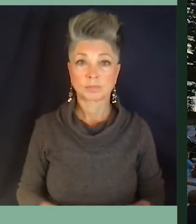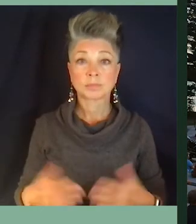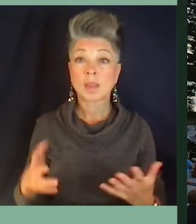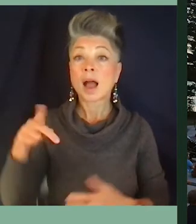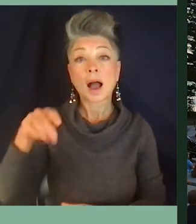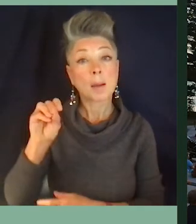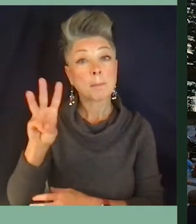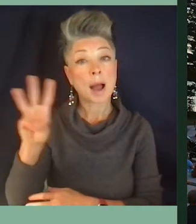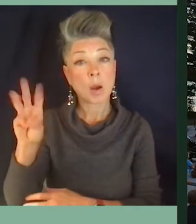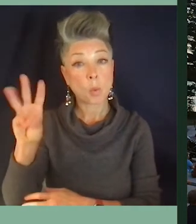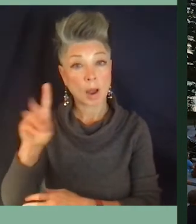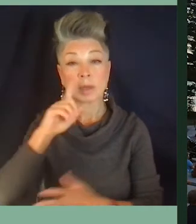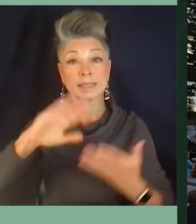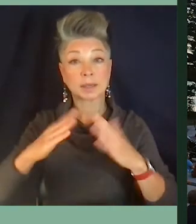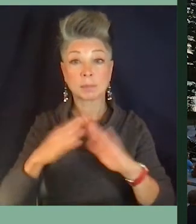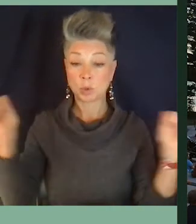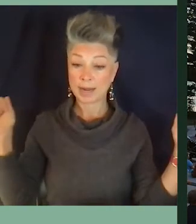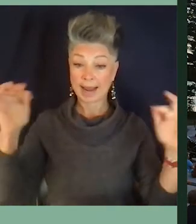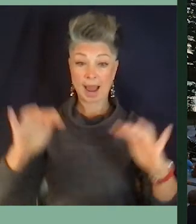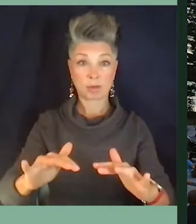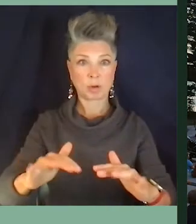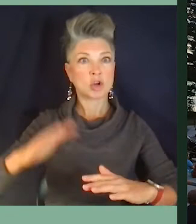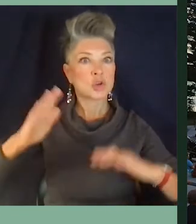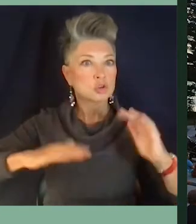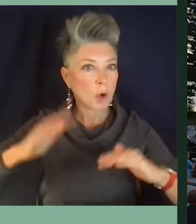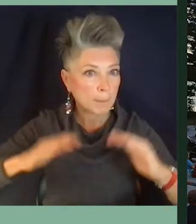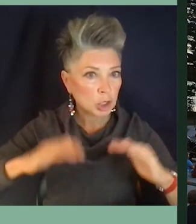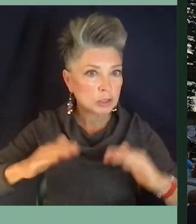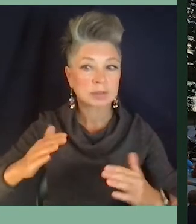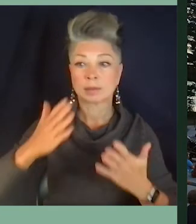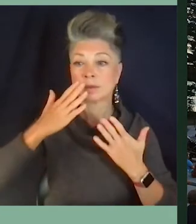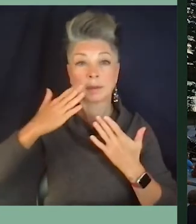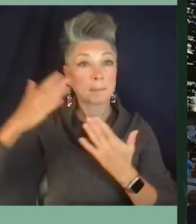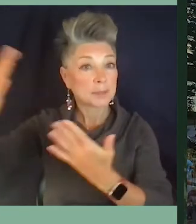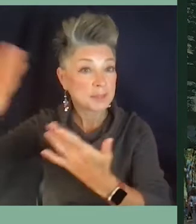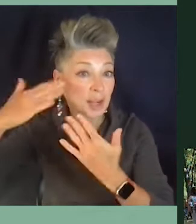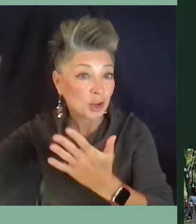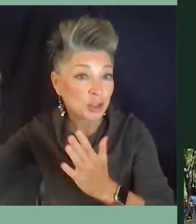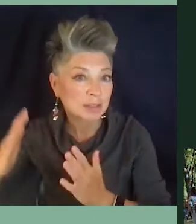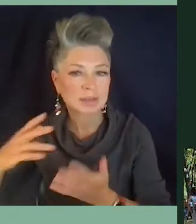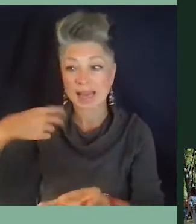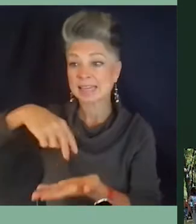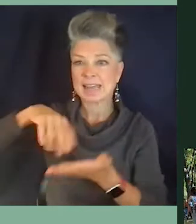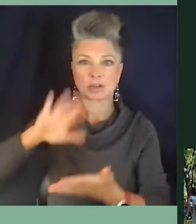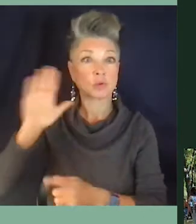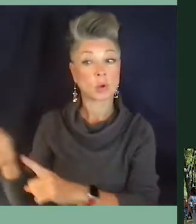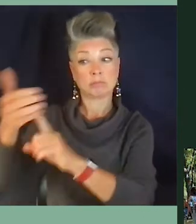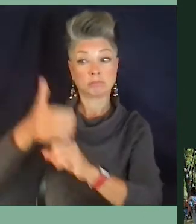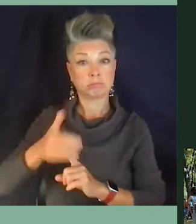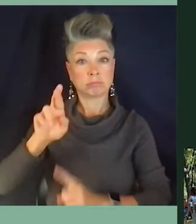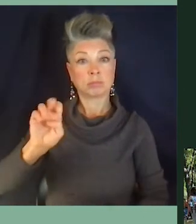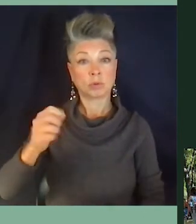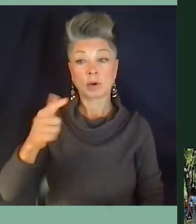powwows. A powwow is a community gathering where drummers drum and sing, and dancers put on their